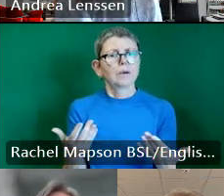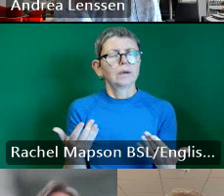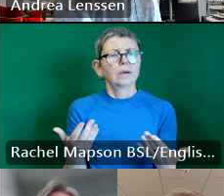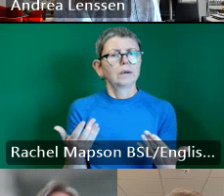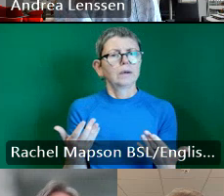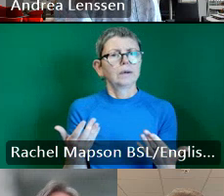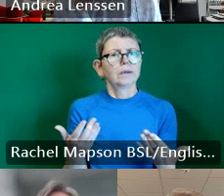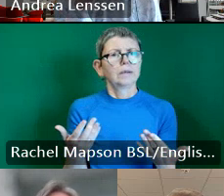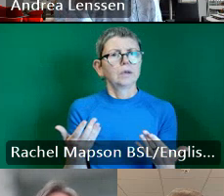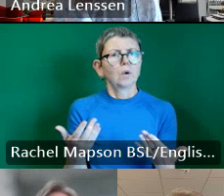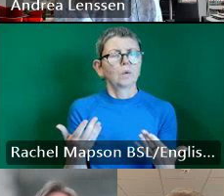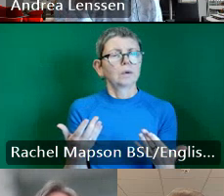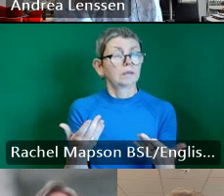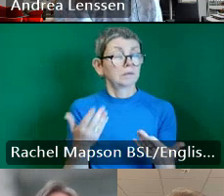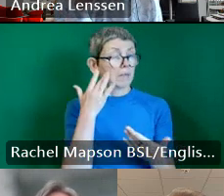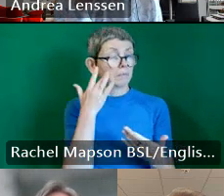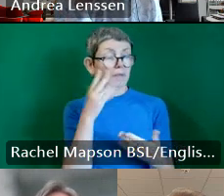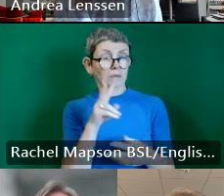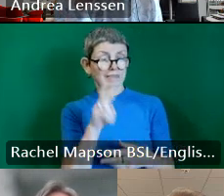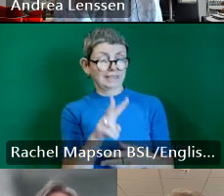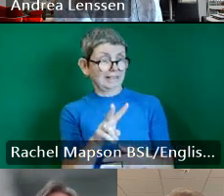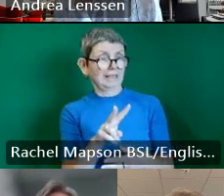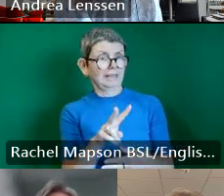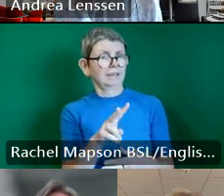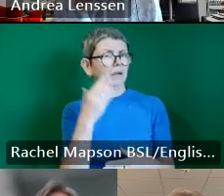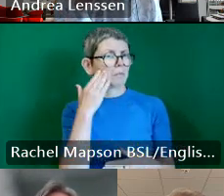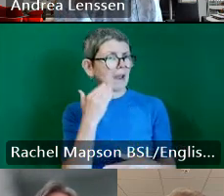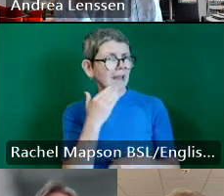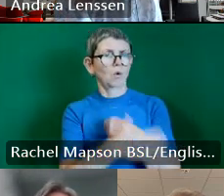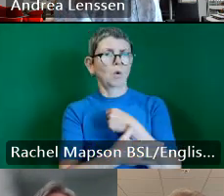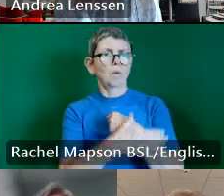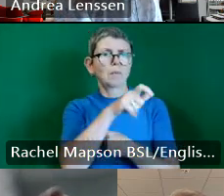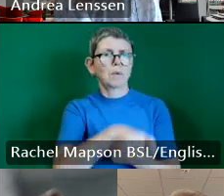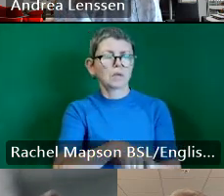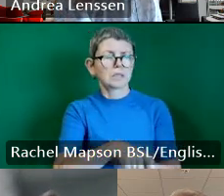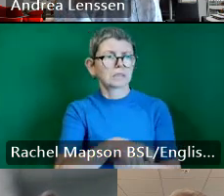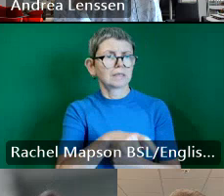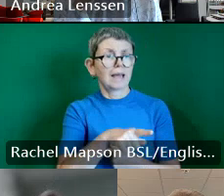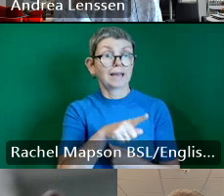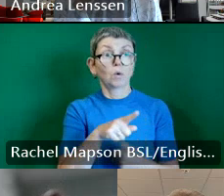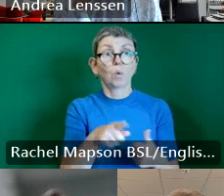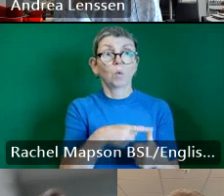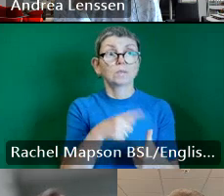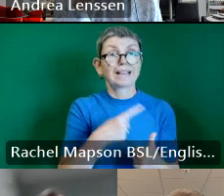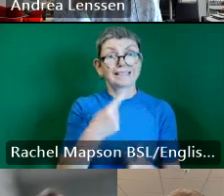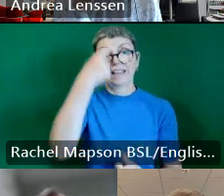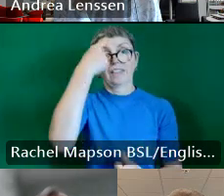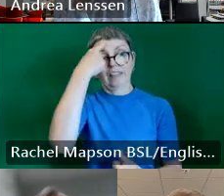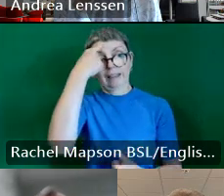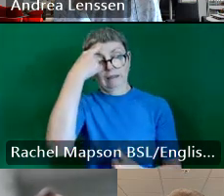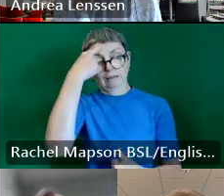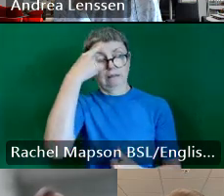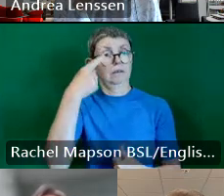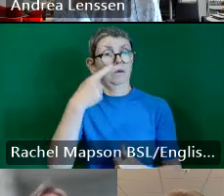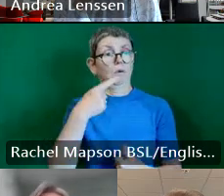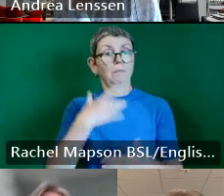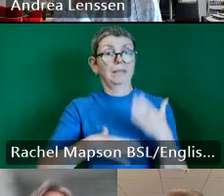automatically activates a cultural stereotype in physician's memory, regardless of the level of prejudice that the physician has,